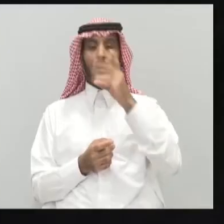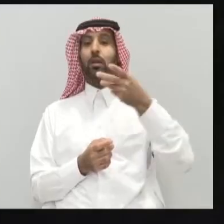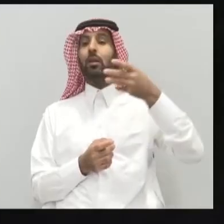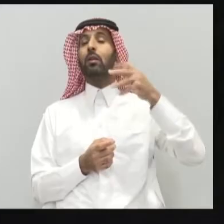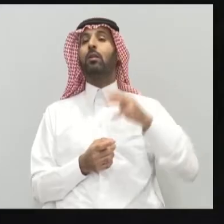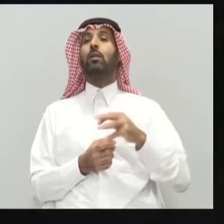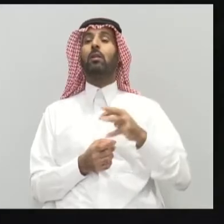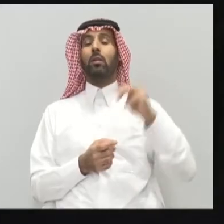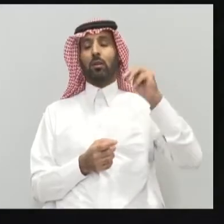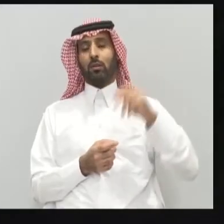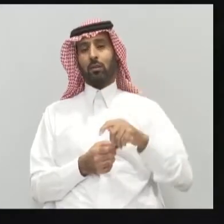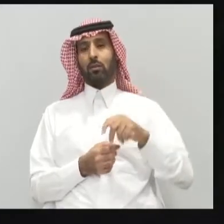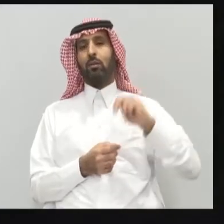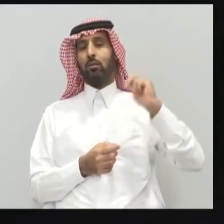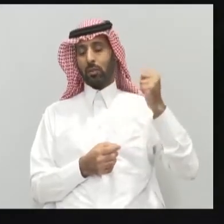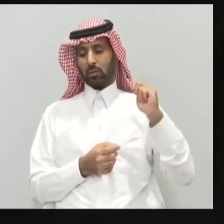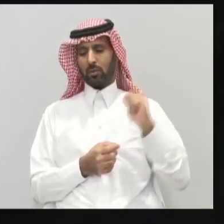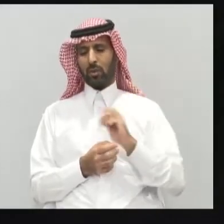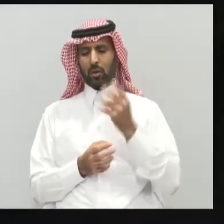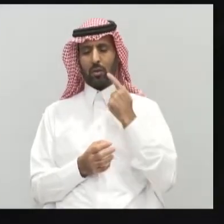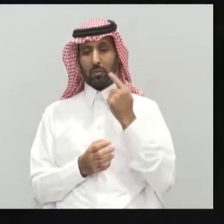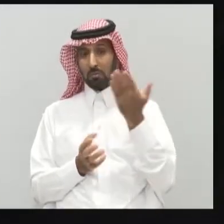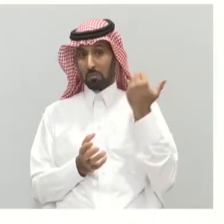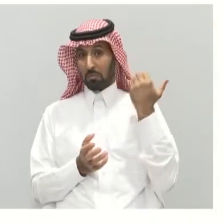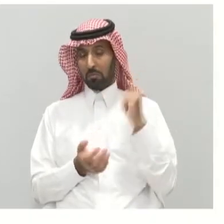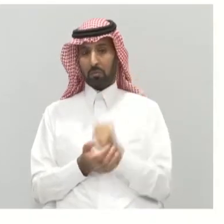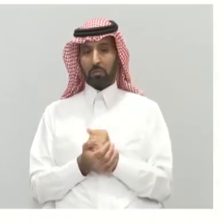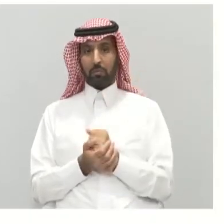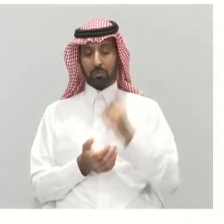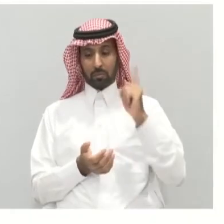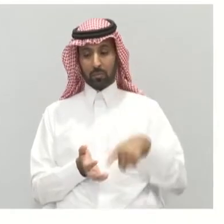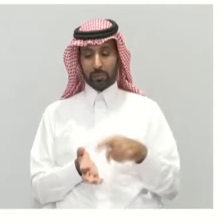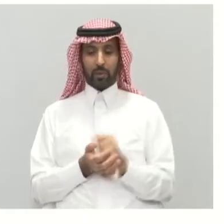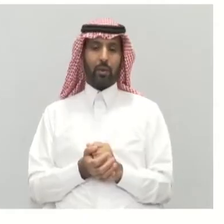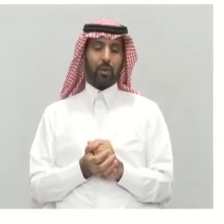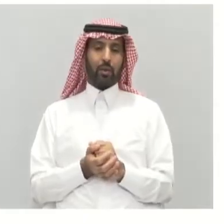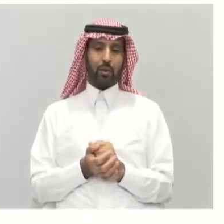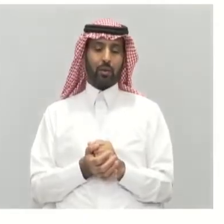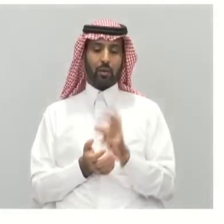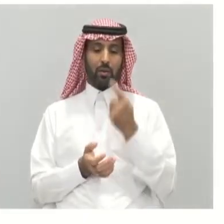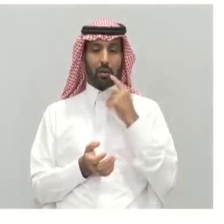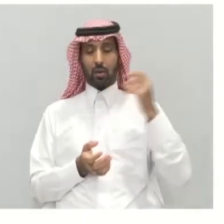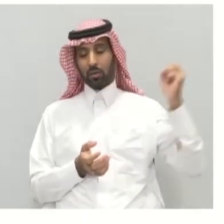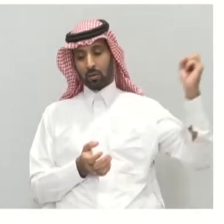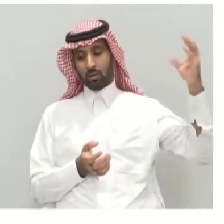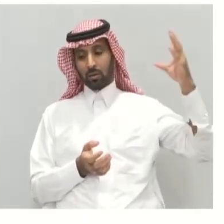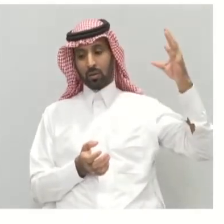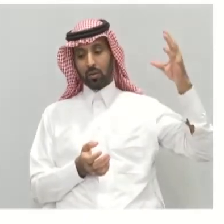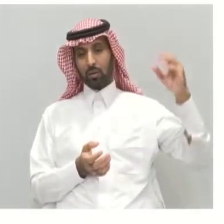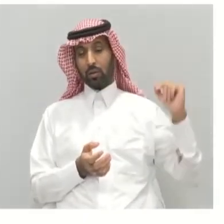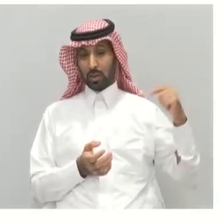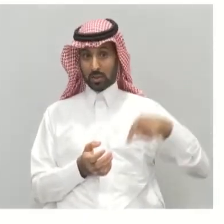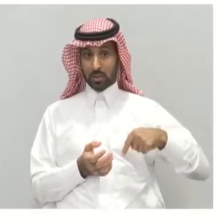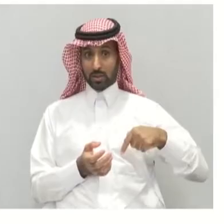on talk about the past. So you can mention days. This morning also, if we are